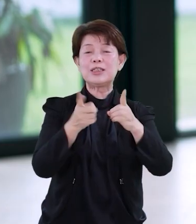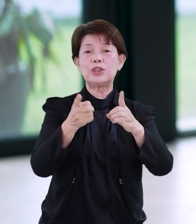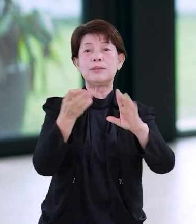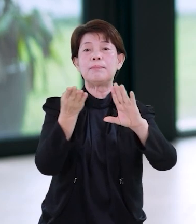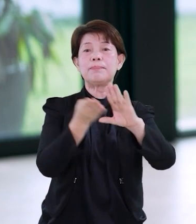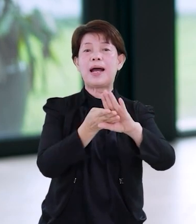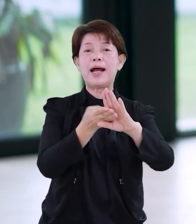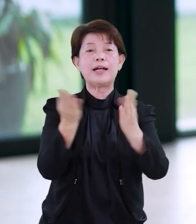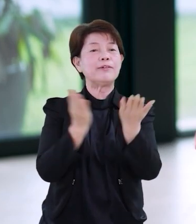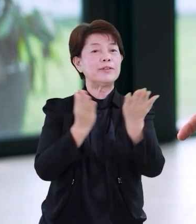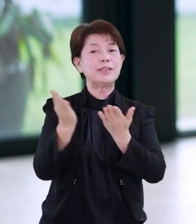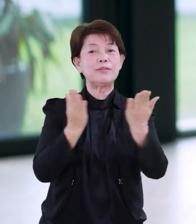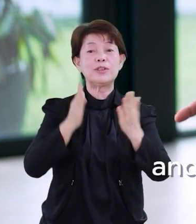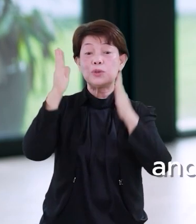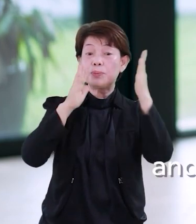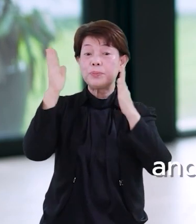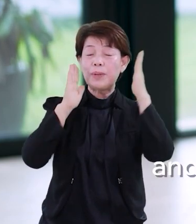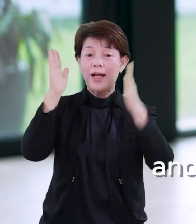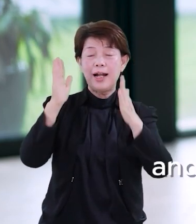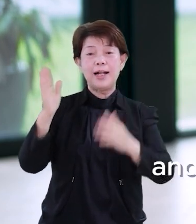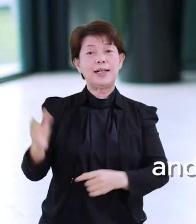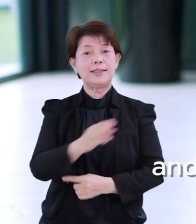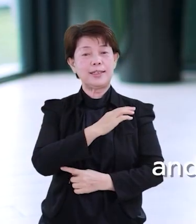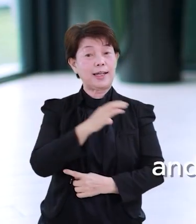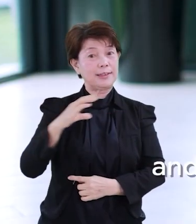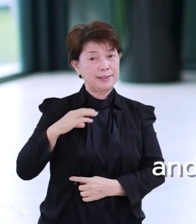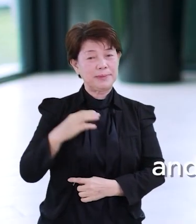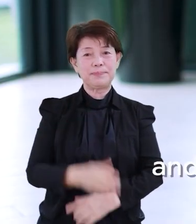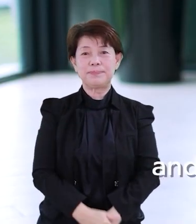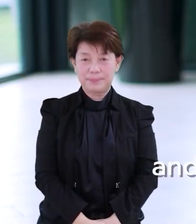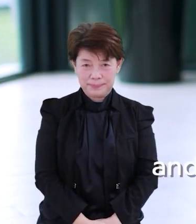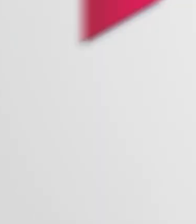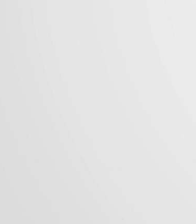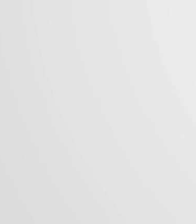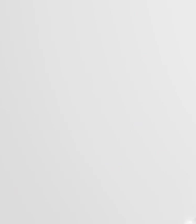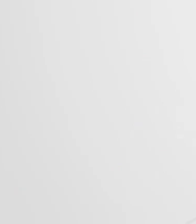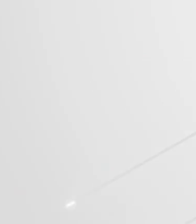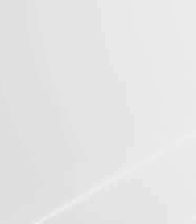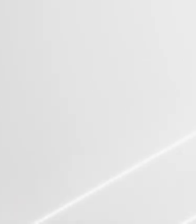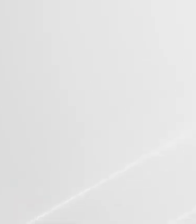to provide services to underserved and underpenetrated customer base in Malaysia.